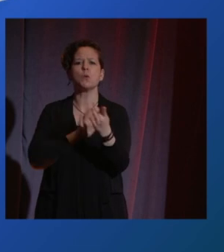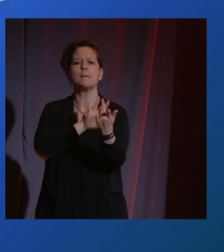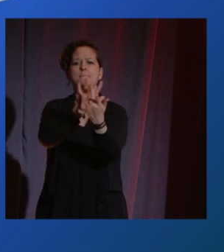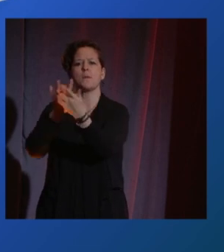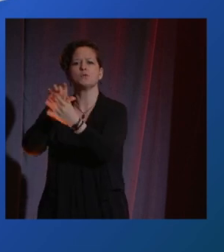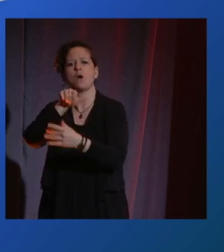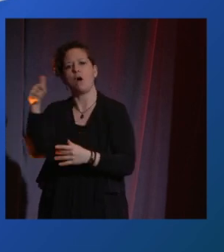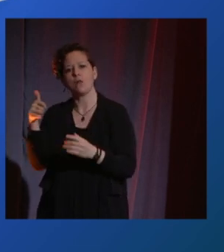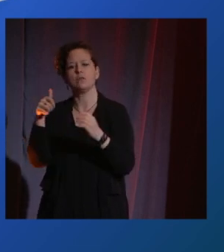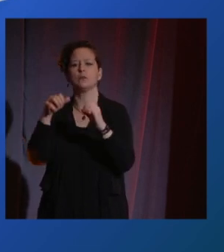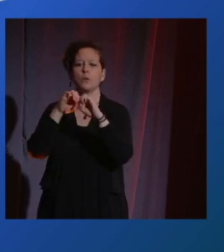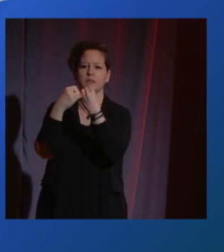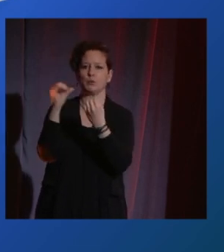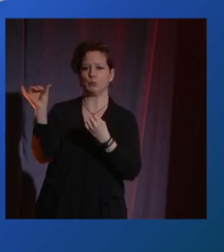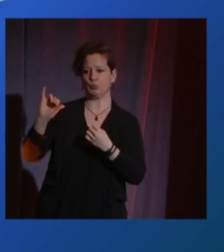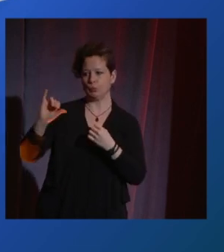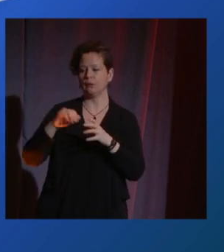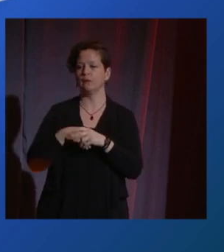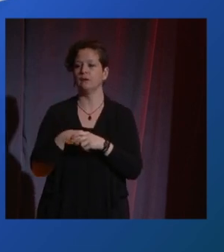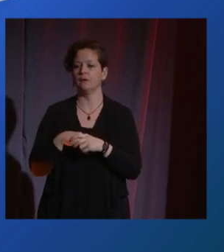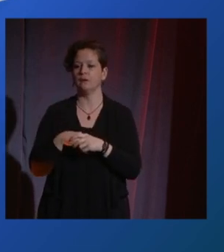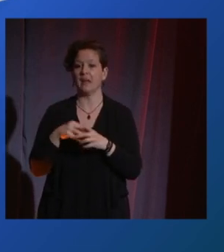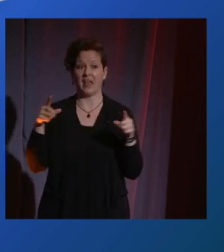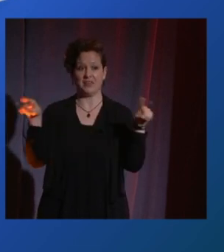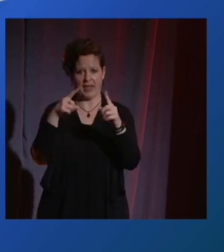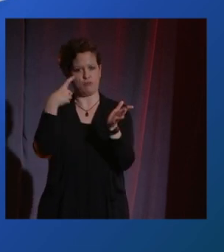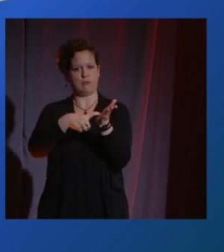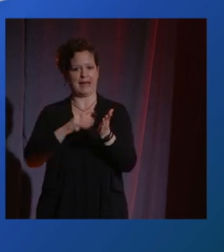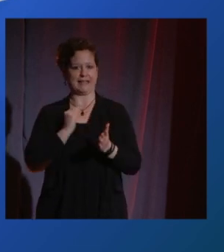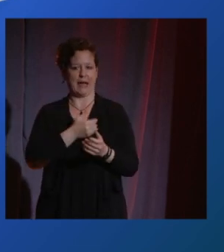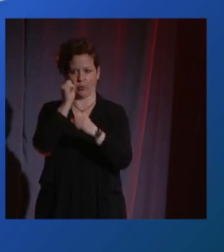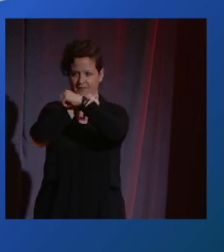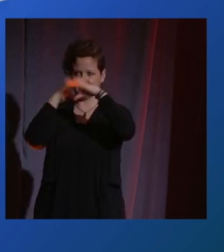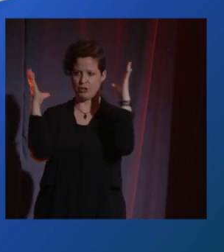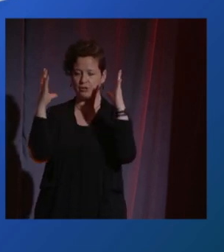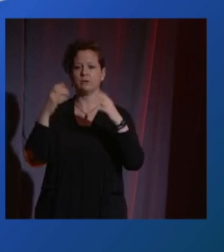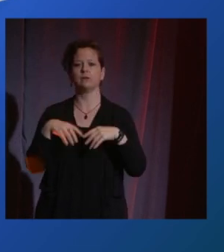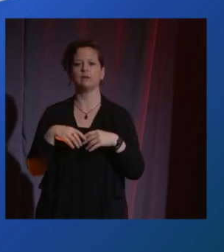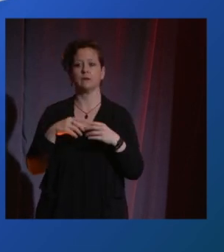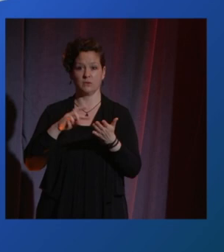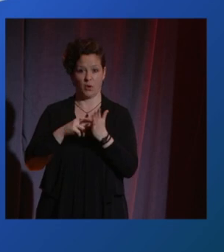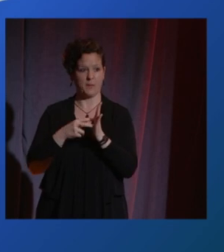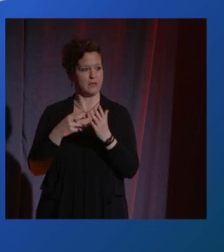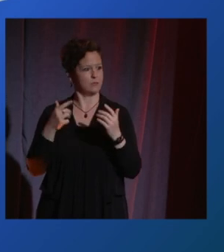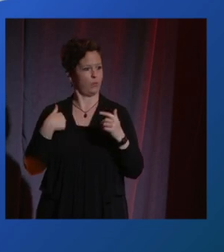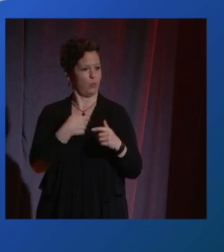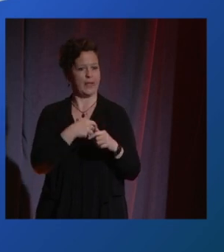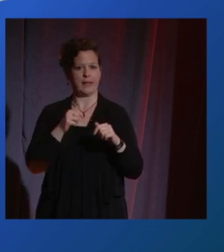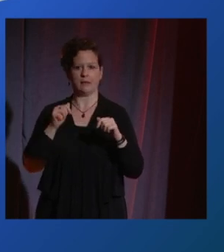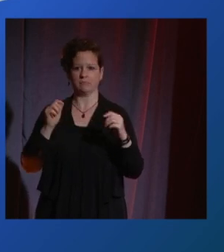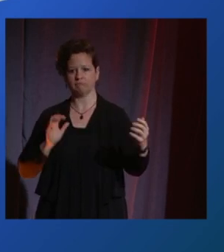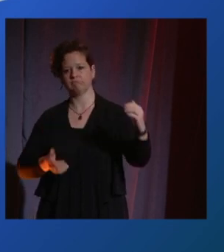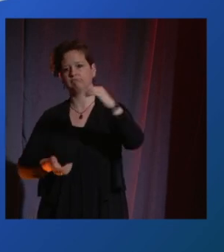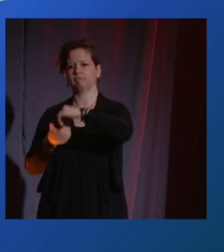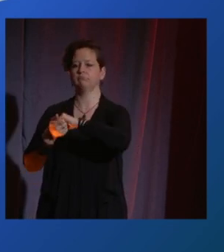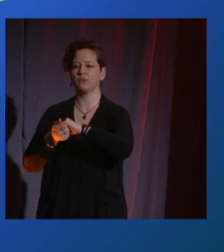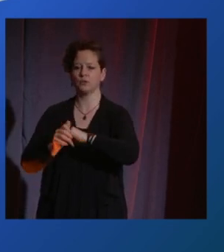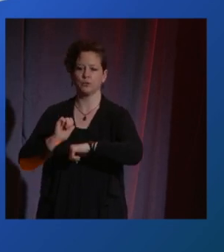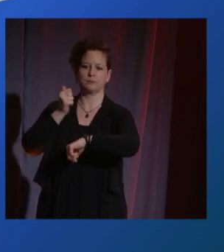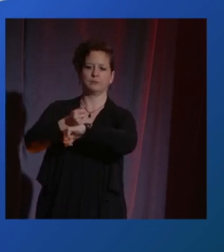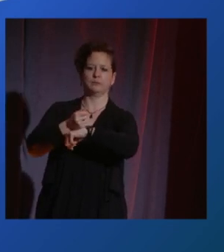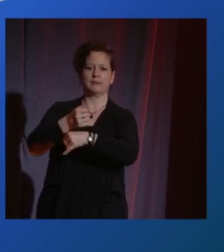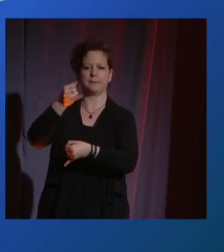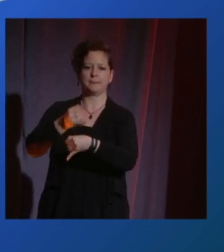they readily saw the vision contributed to building a broader Vision came together to form this institute so that we can